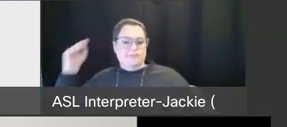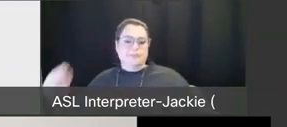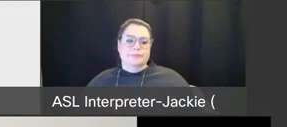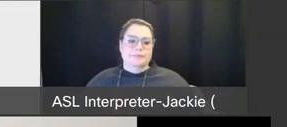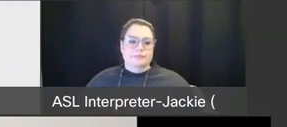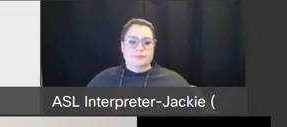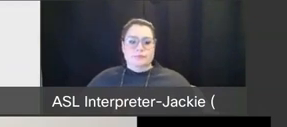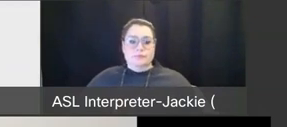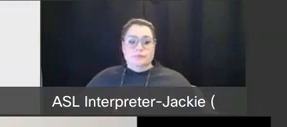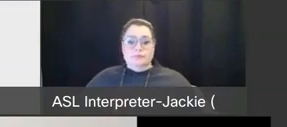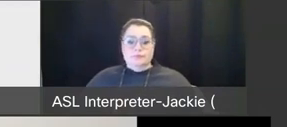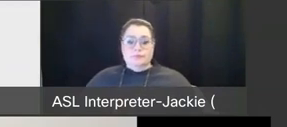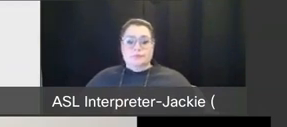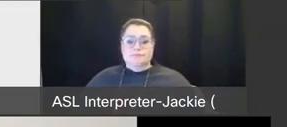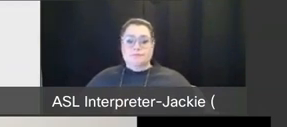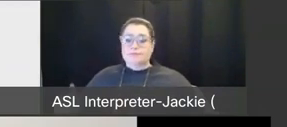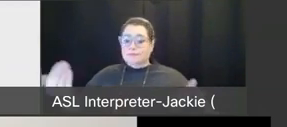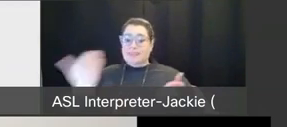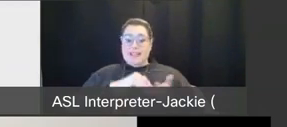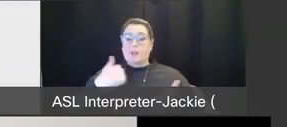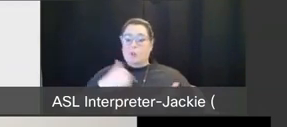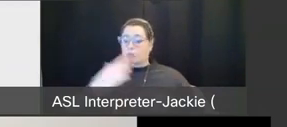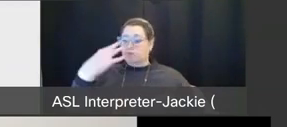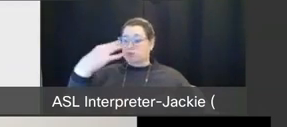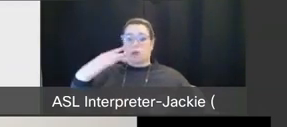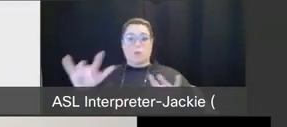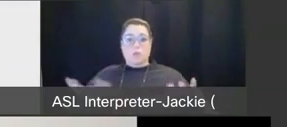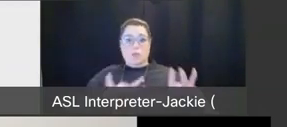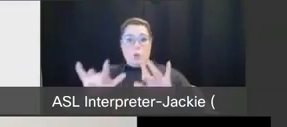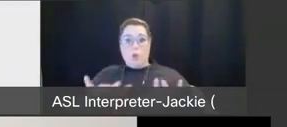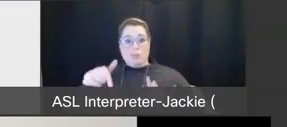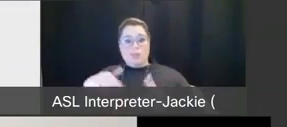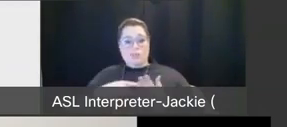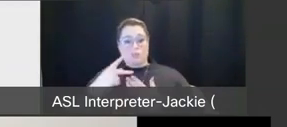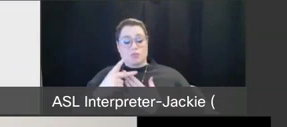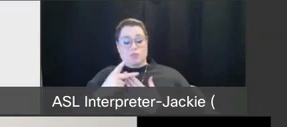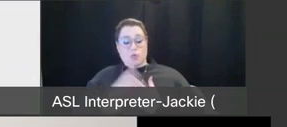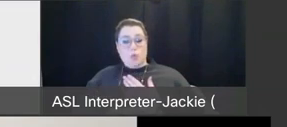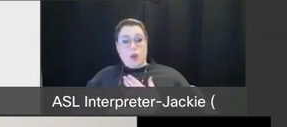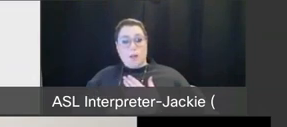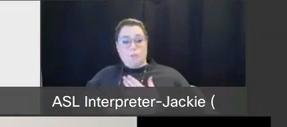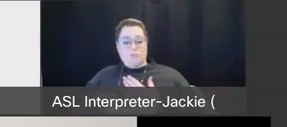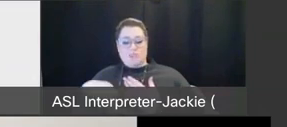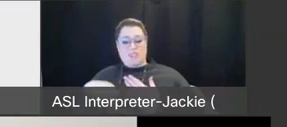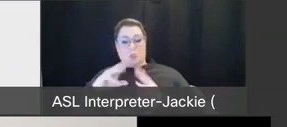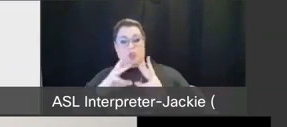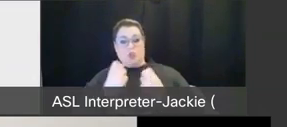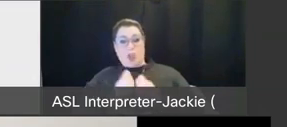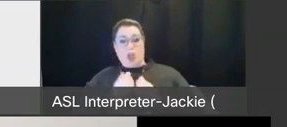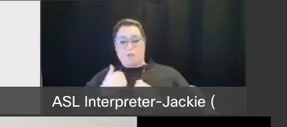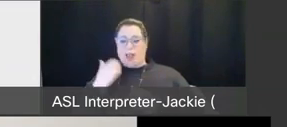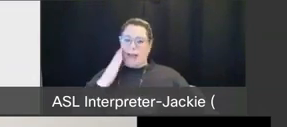We are recording this program, and I know I probably went through a lot of these issues